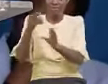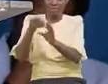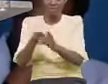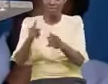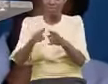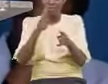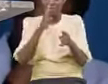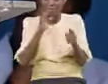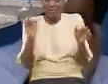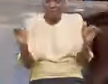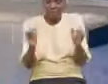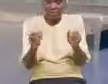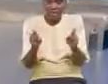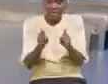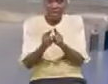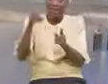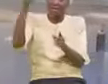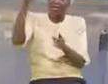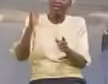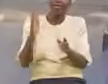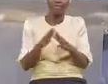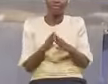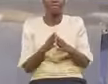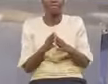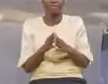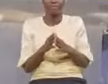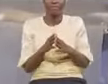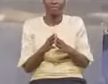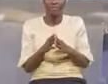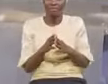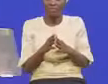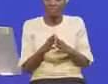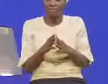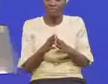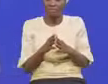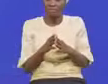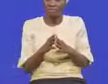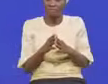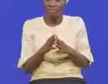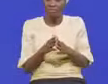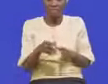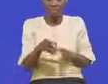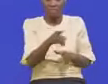Eye la chi anyanu anu abe mawu ene.